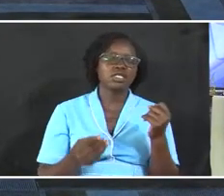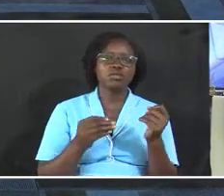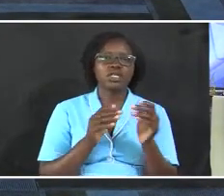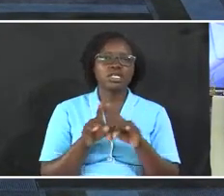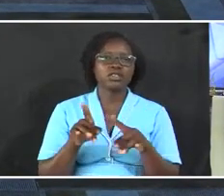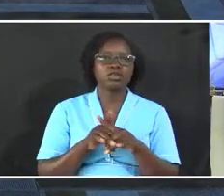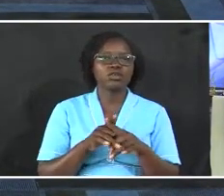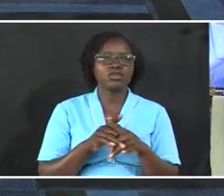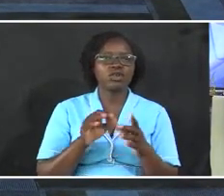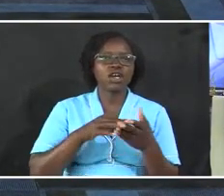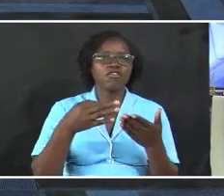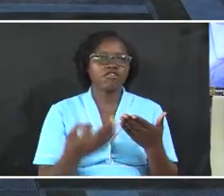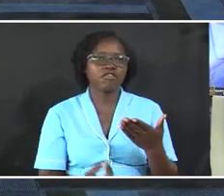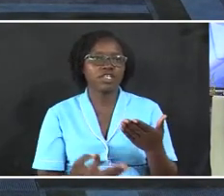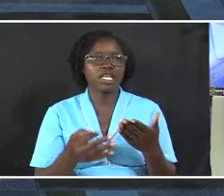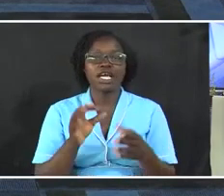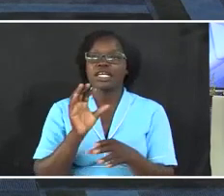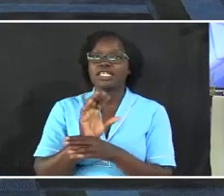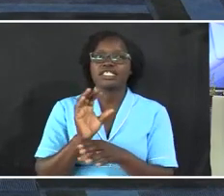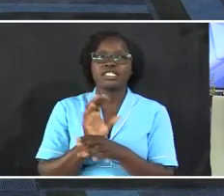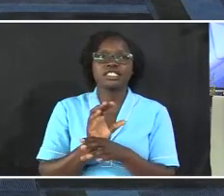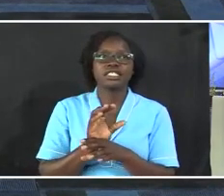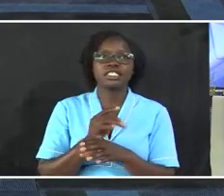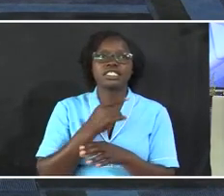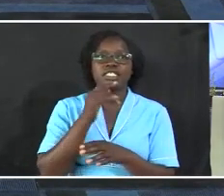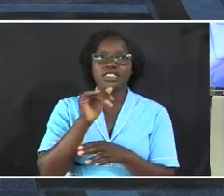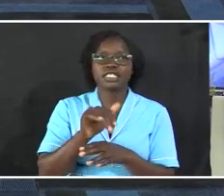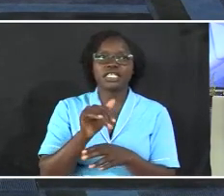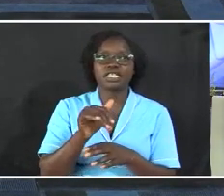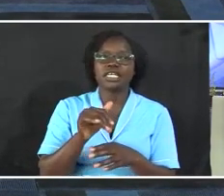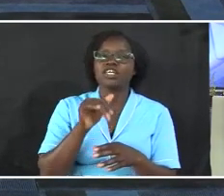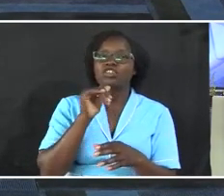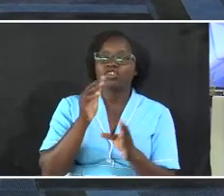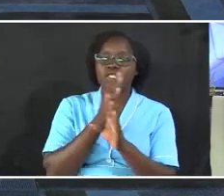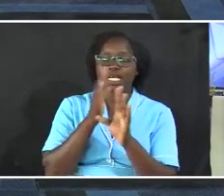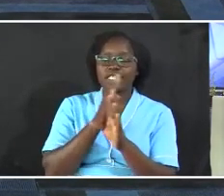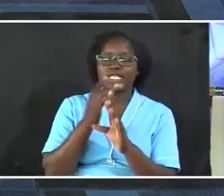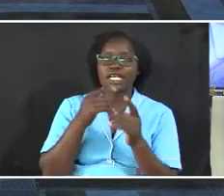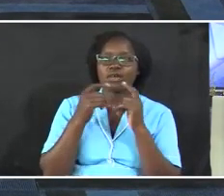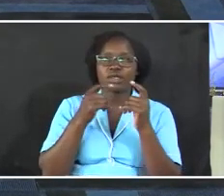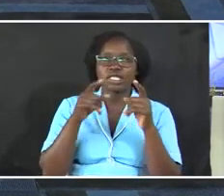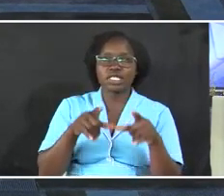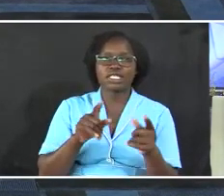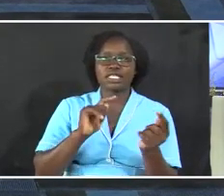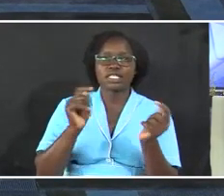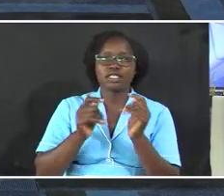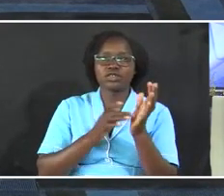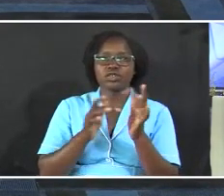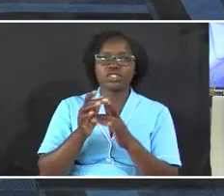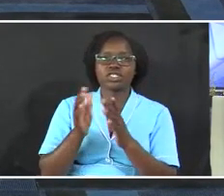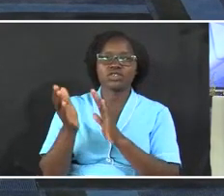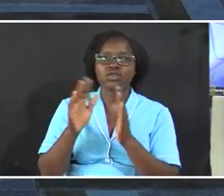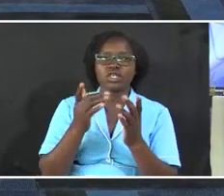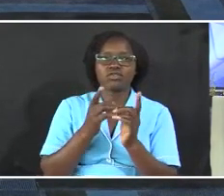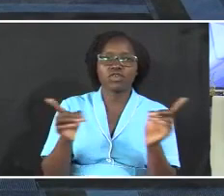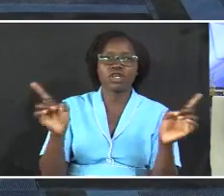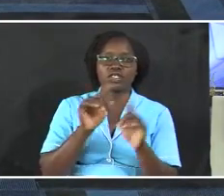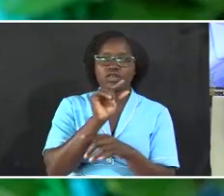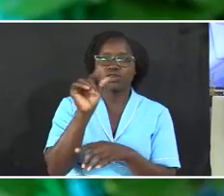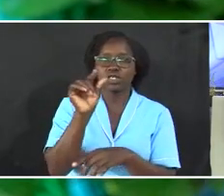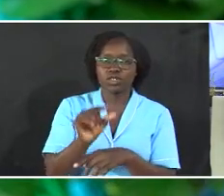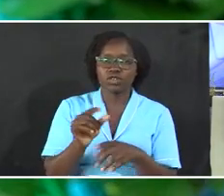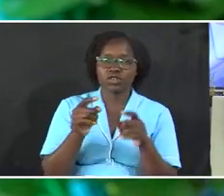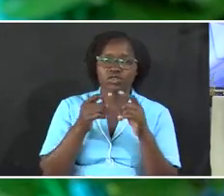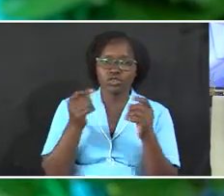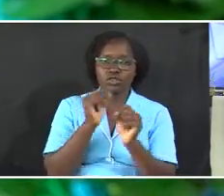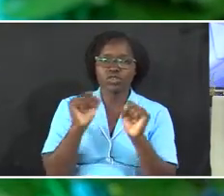a failure. Church, instead of hiding our sin, let us turn to Jesus who died for us on the cross to